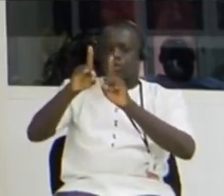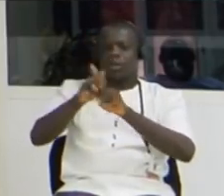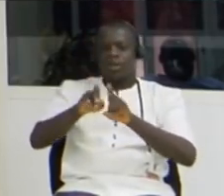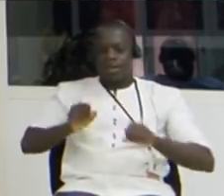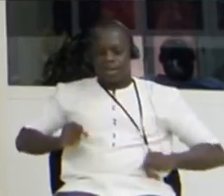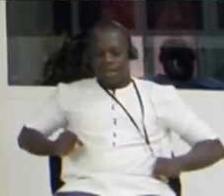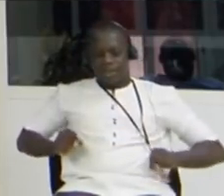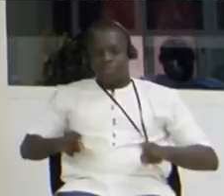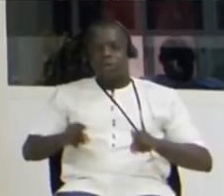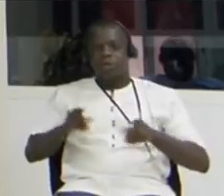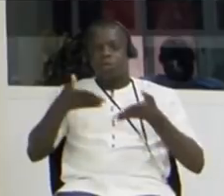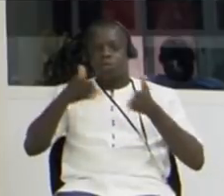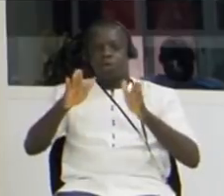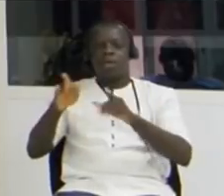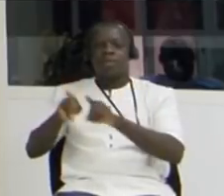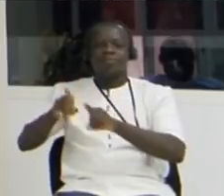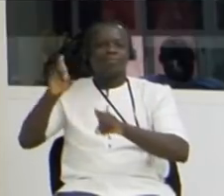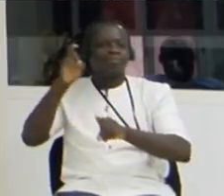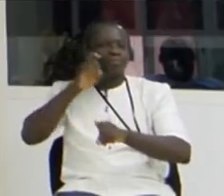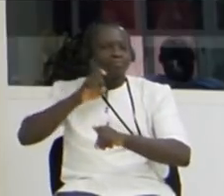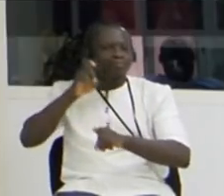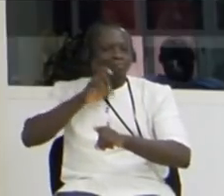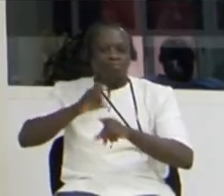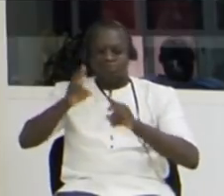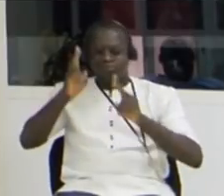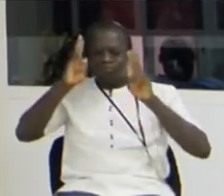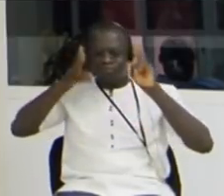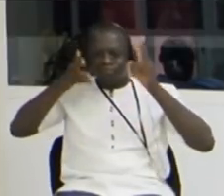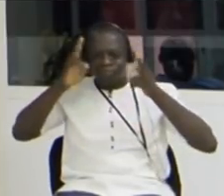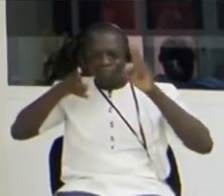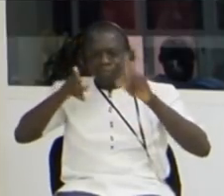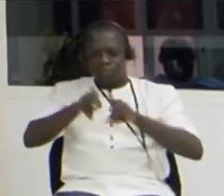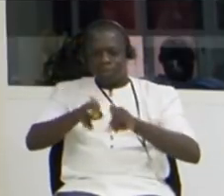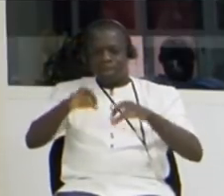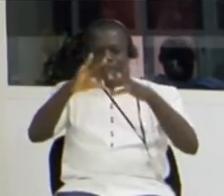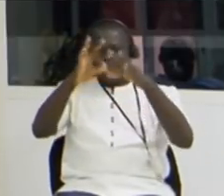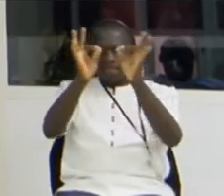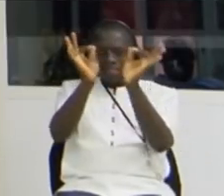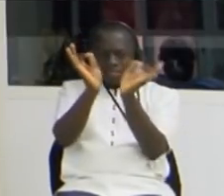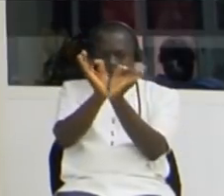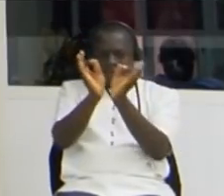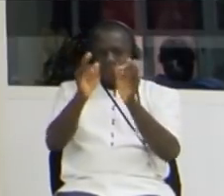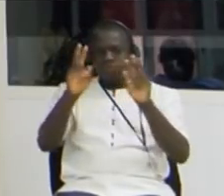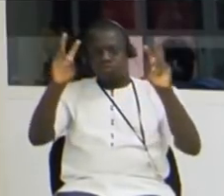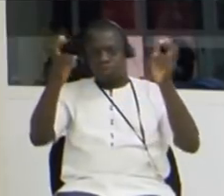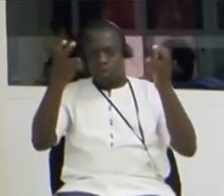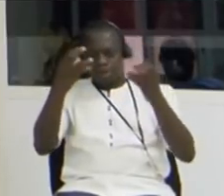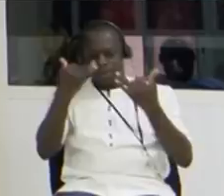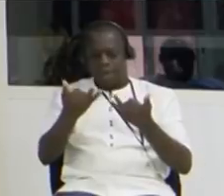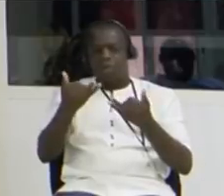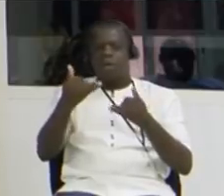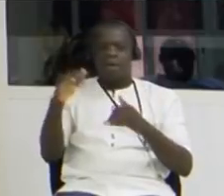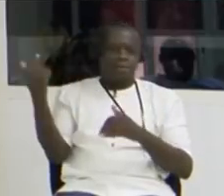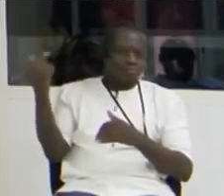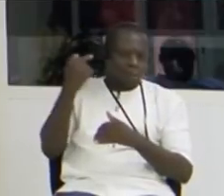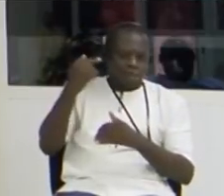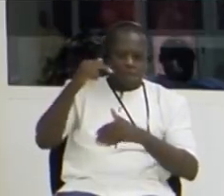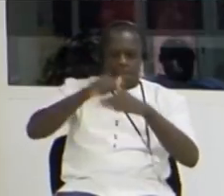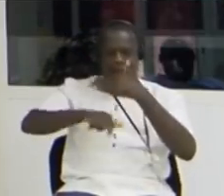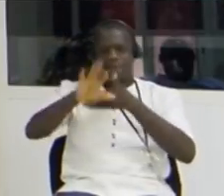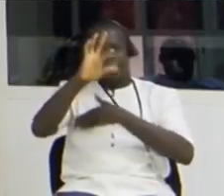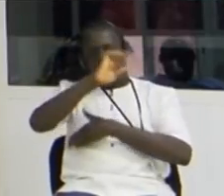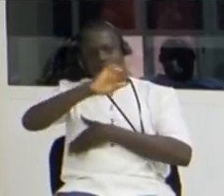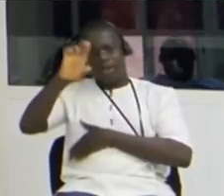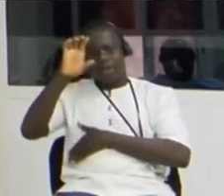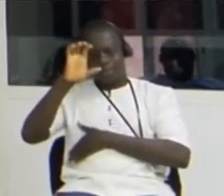especially in regard to the sexual violence theme that we are currently hearing at the